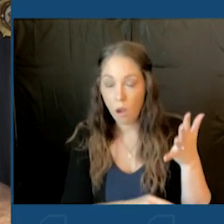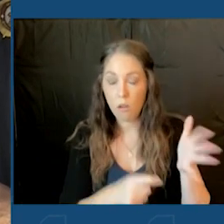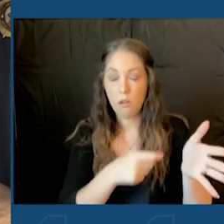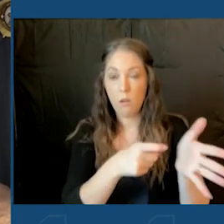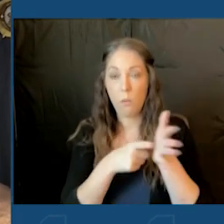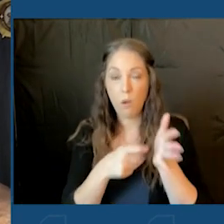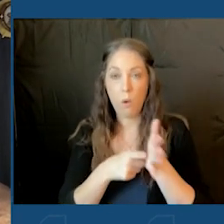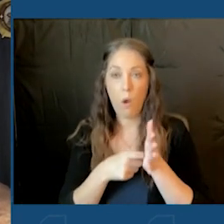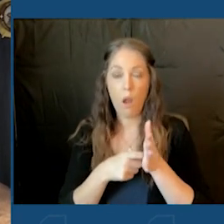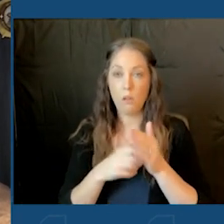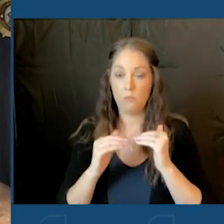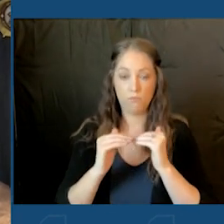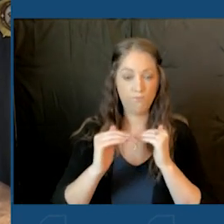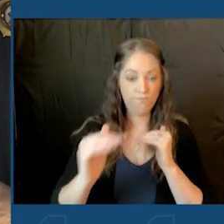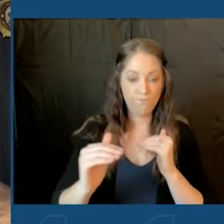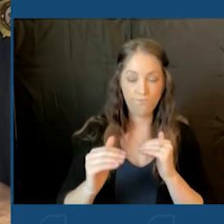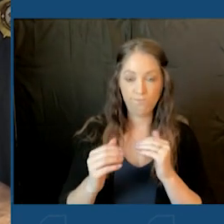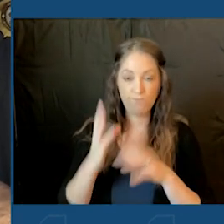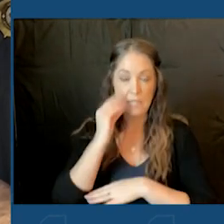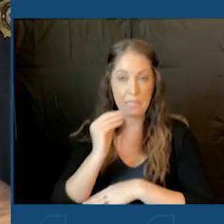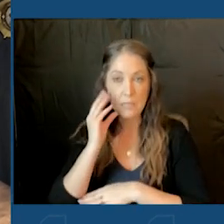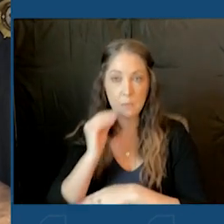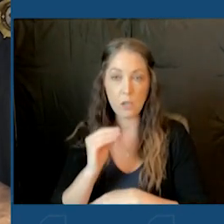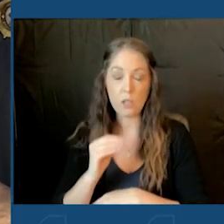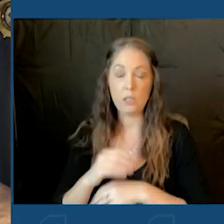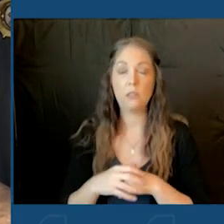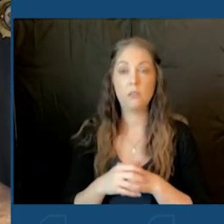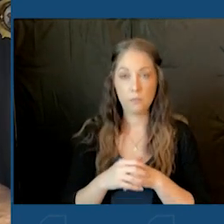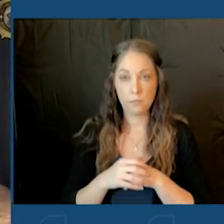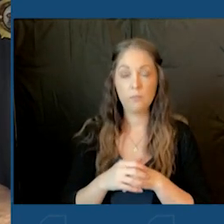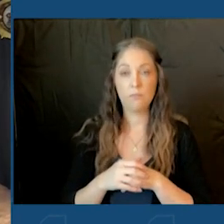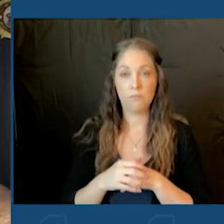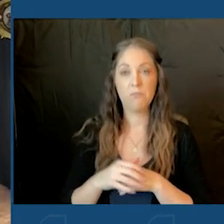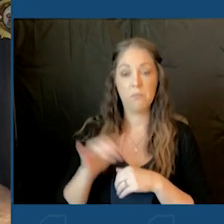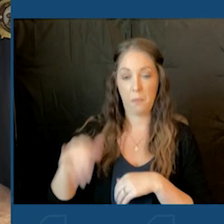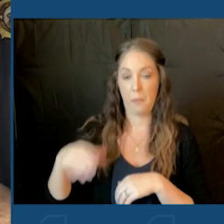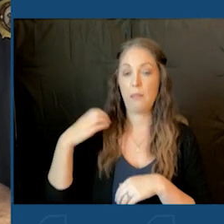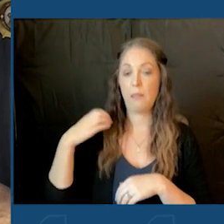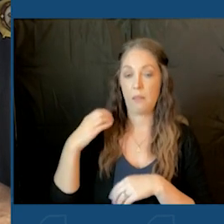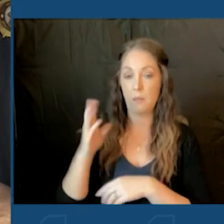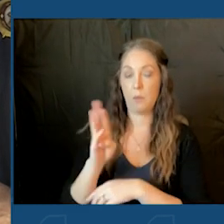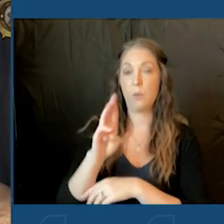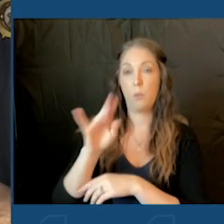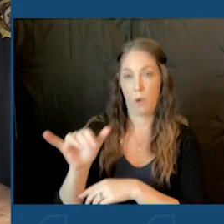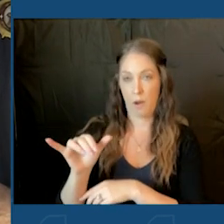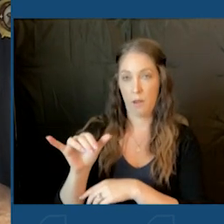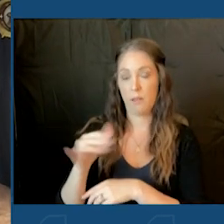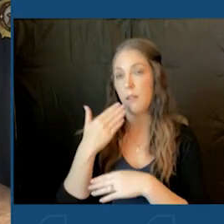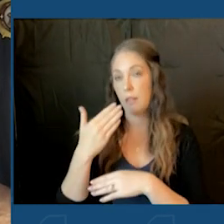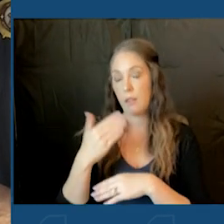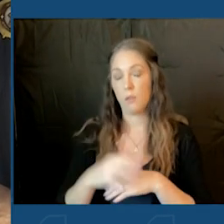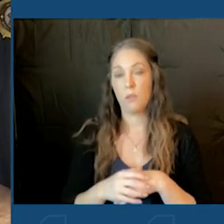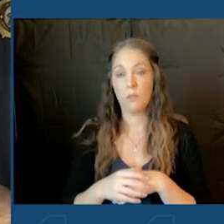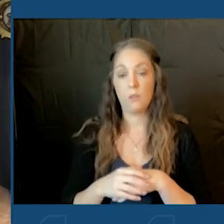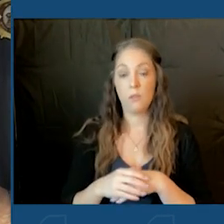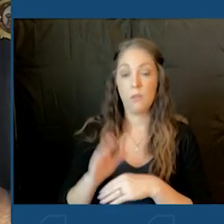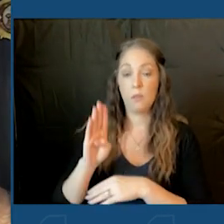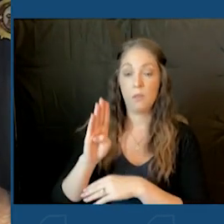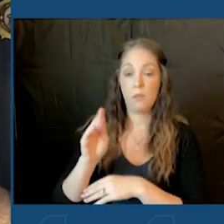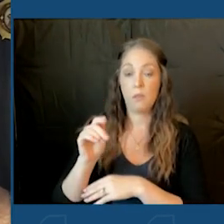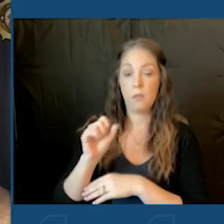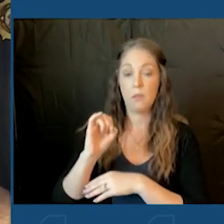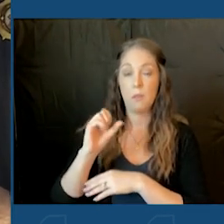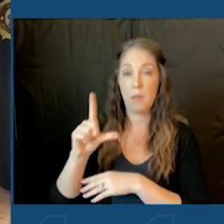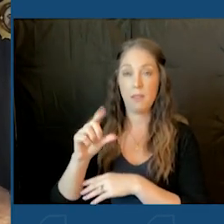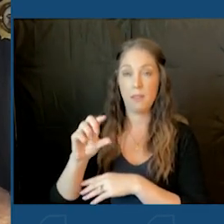steady hand and an experienced individual, and that is our Commissioner Jackie Bray, so thank you for being with us again. Basil Sagos has been around the block a